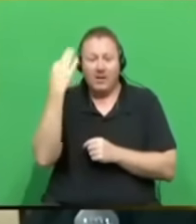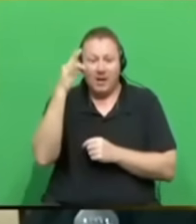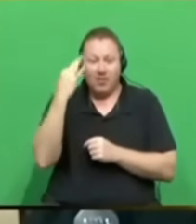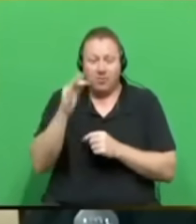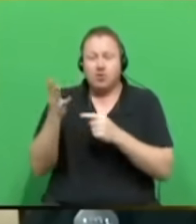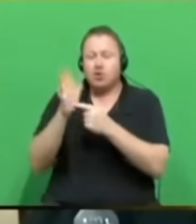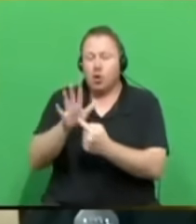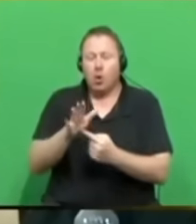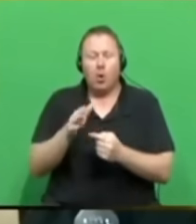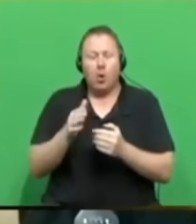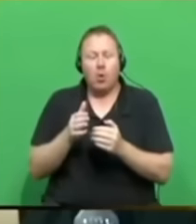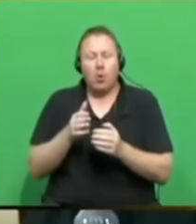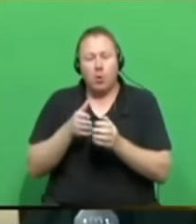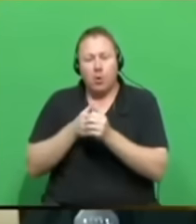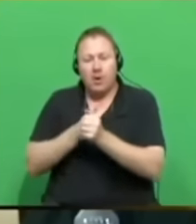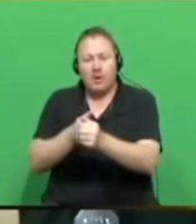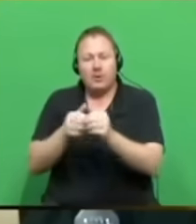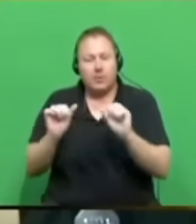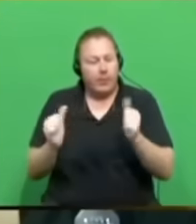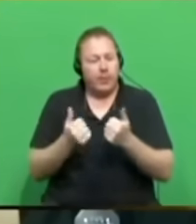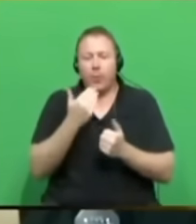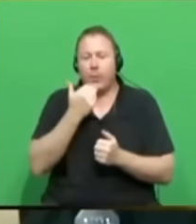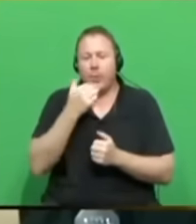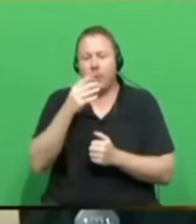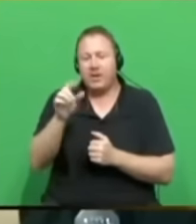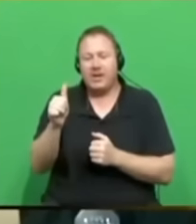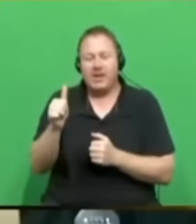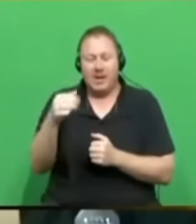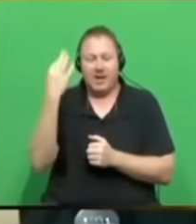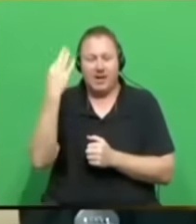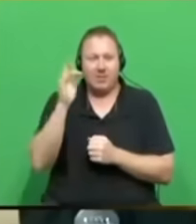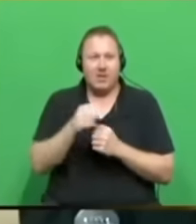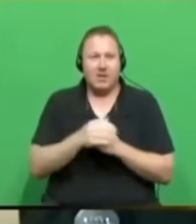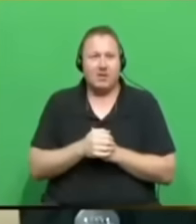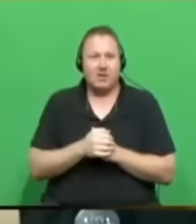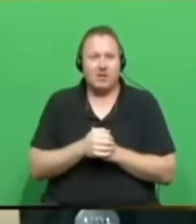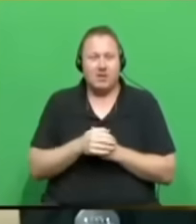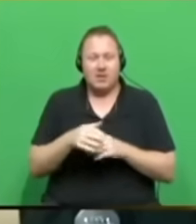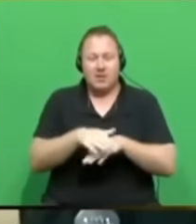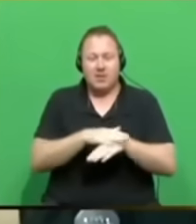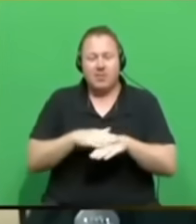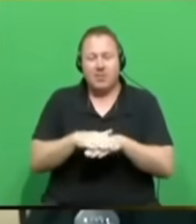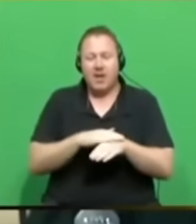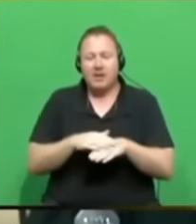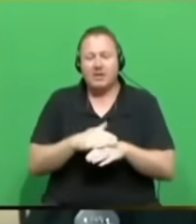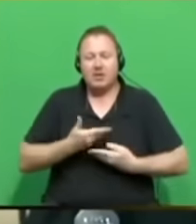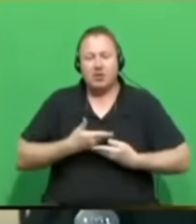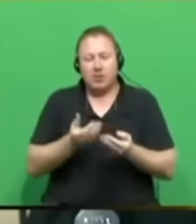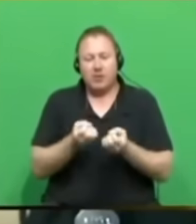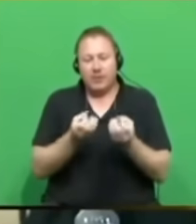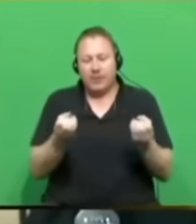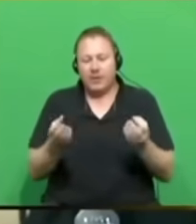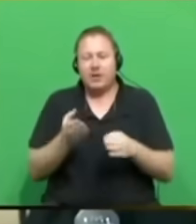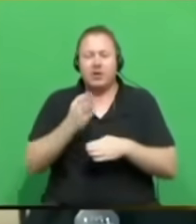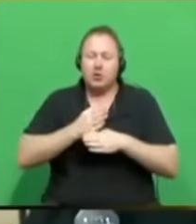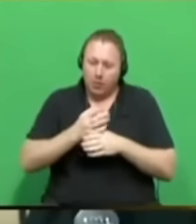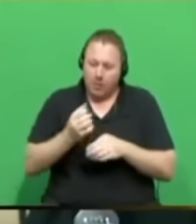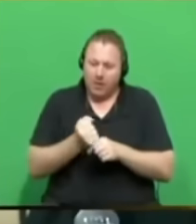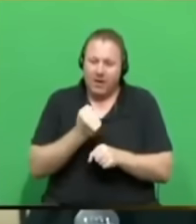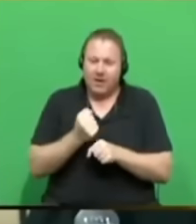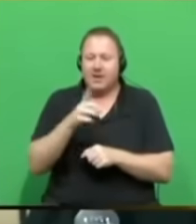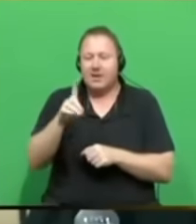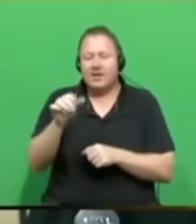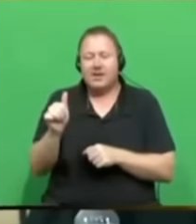our democracy, it is DA governments. From the provision of basic services to job creation,